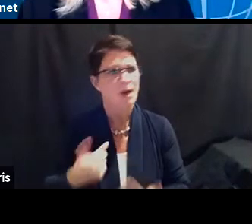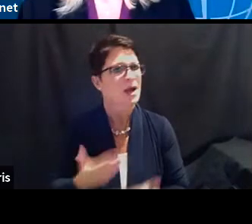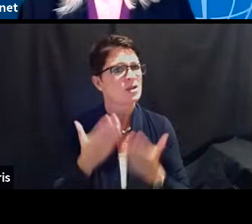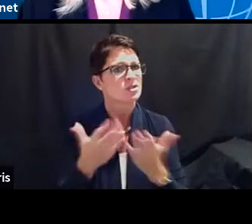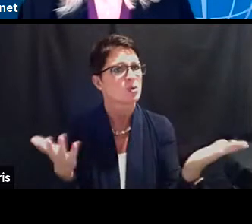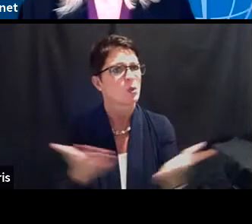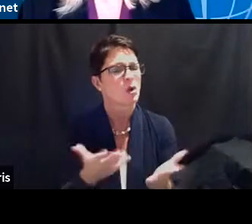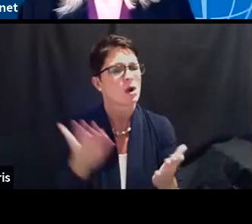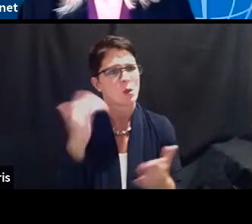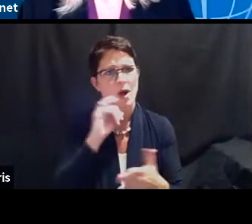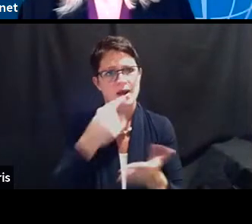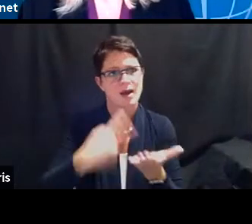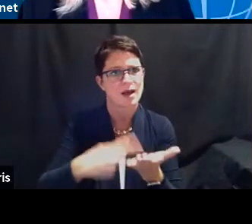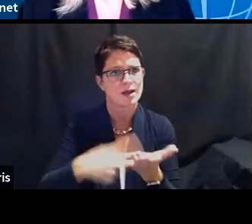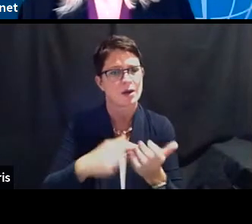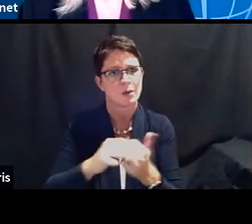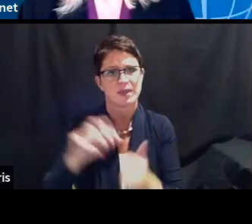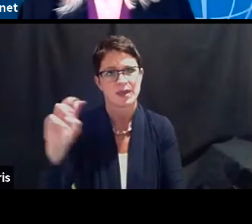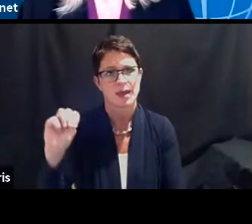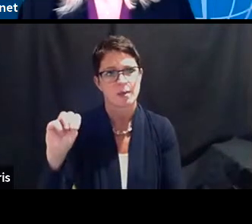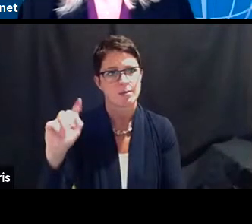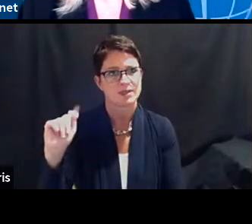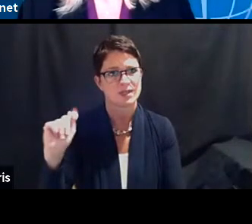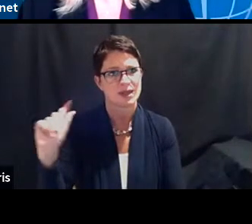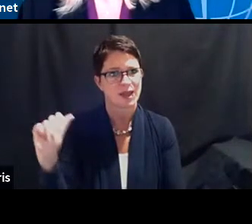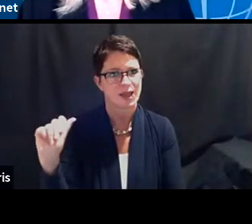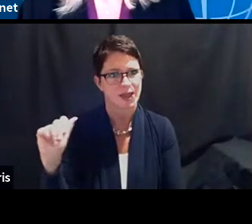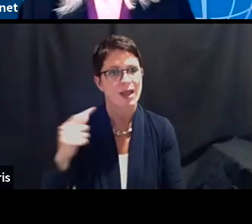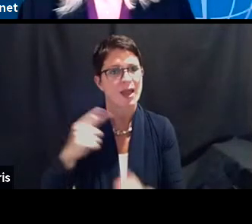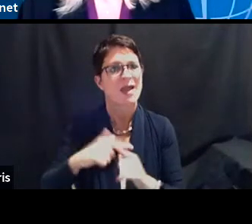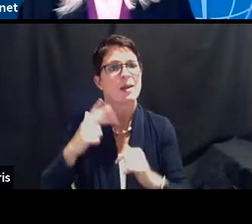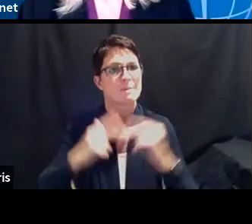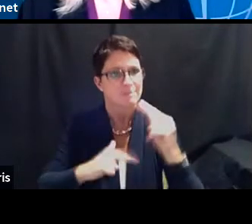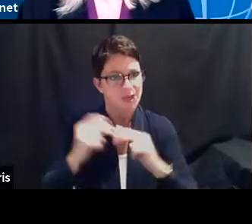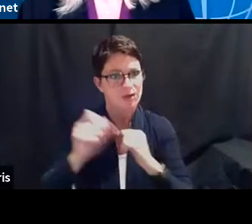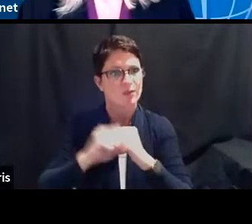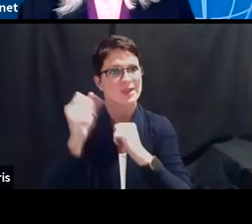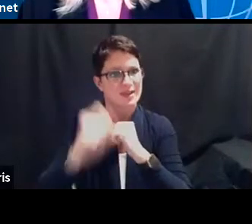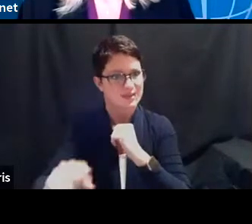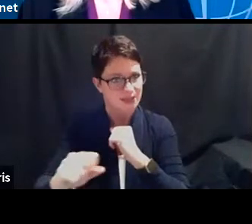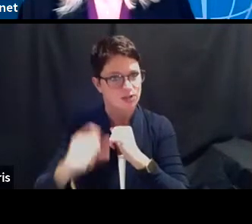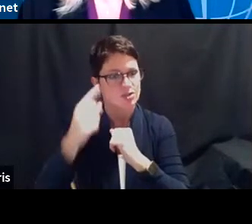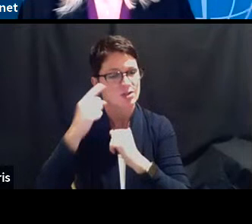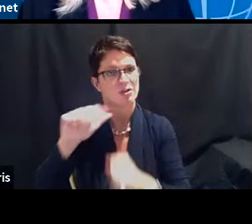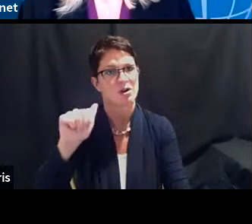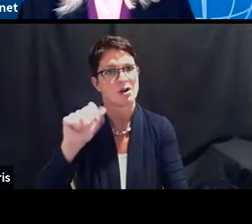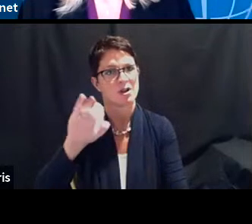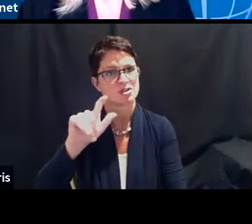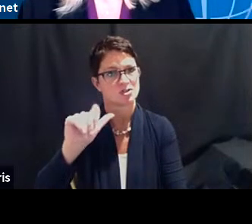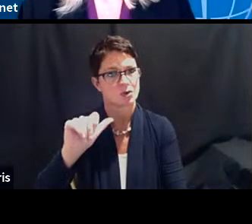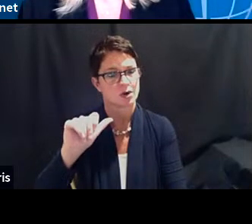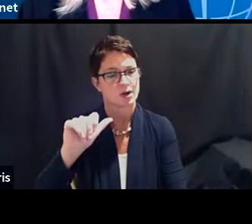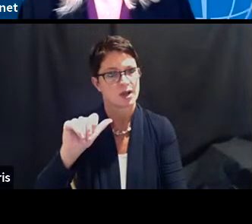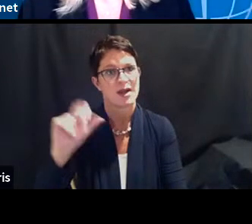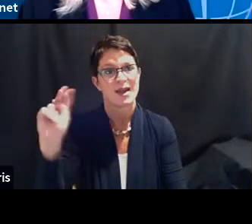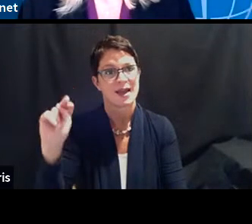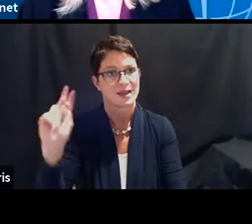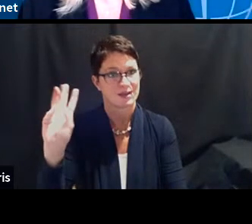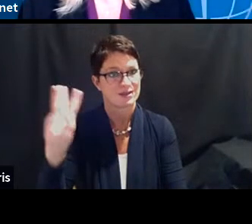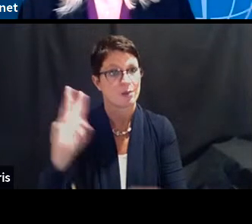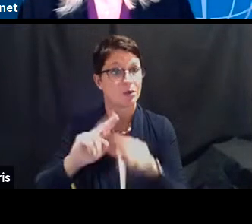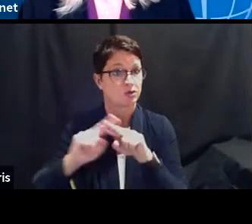not consult with the MTA and build the extension of the Astoria line, the N&W